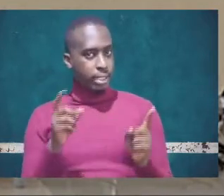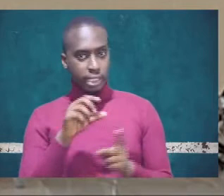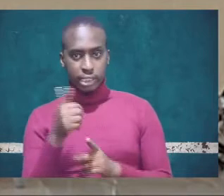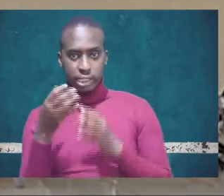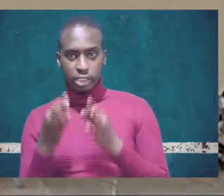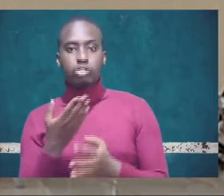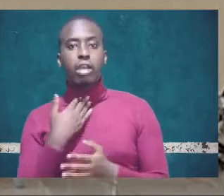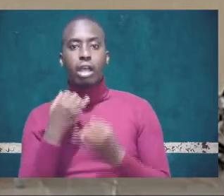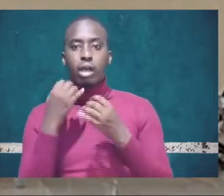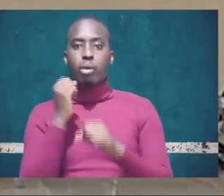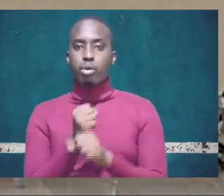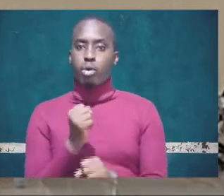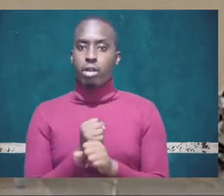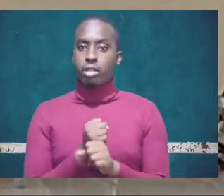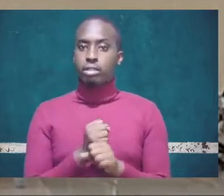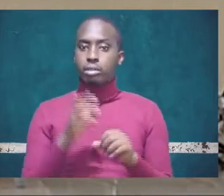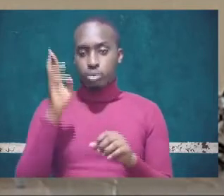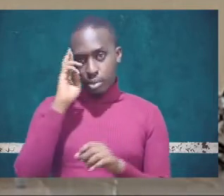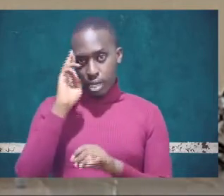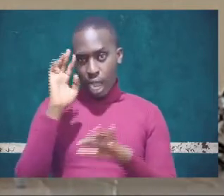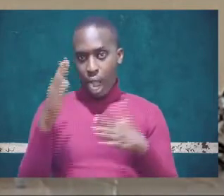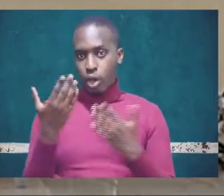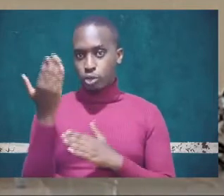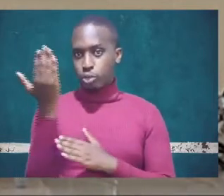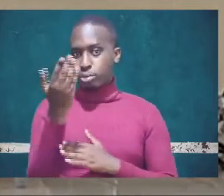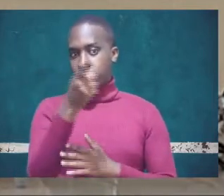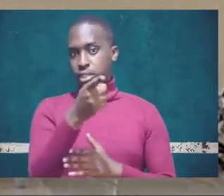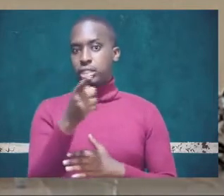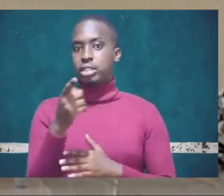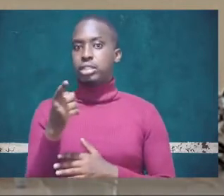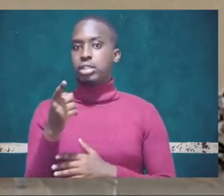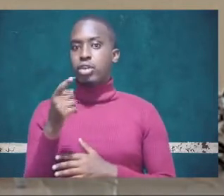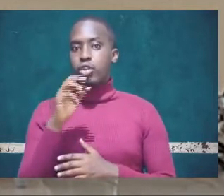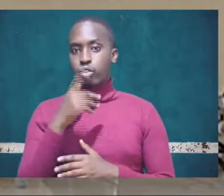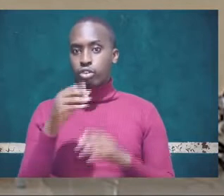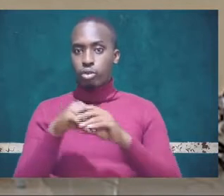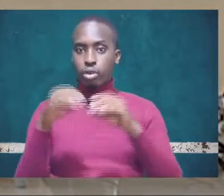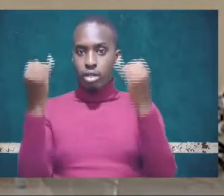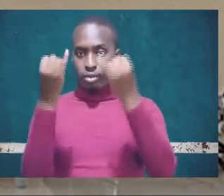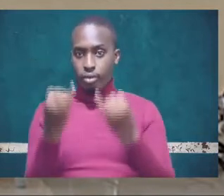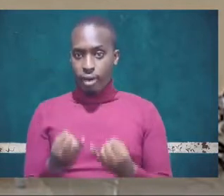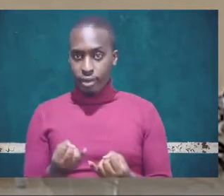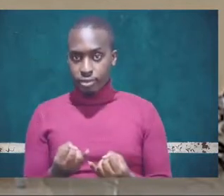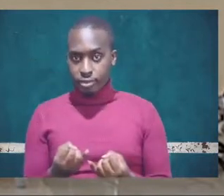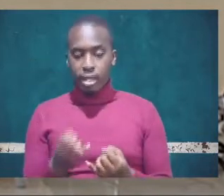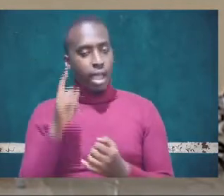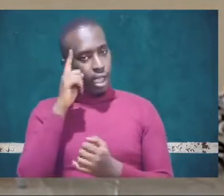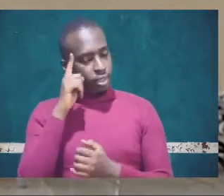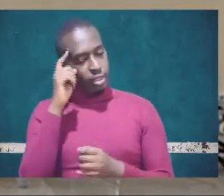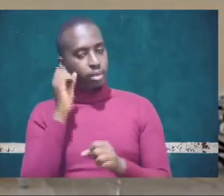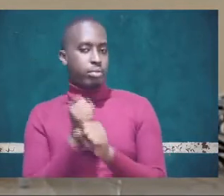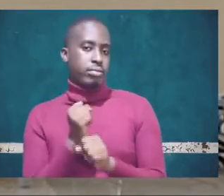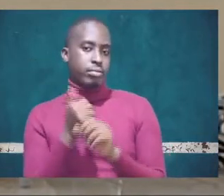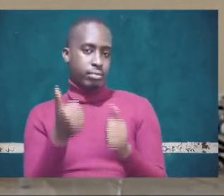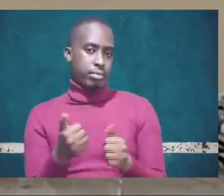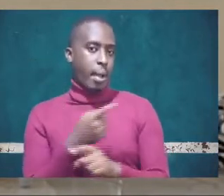something that I want you to do. Do you remember how to present this solution on a graph? I think you do.